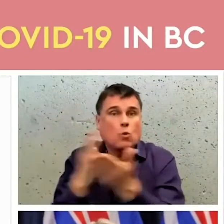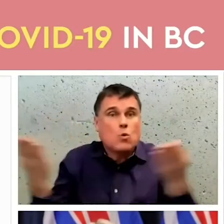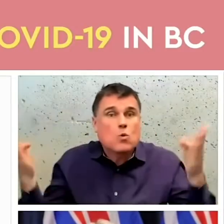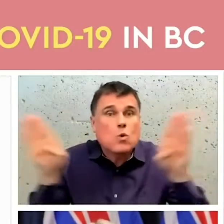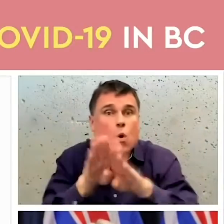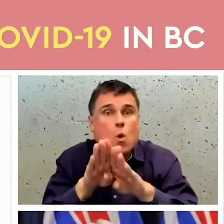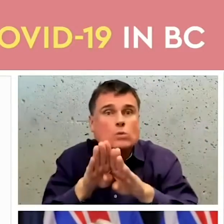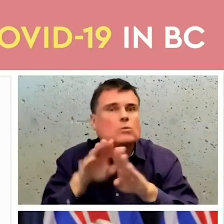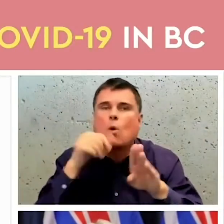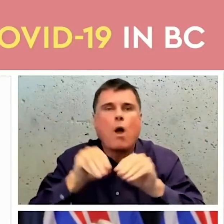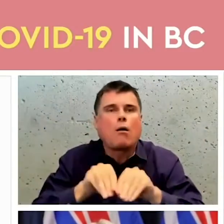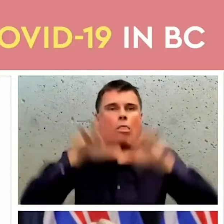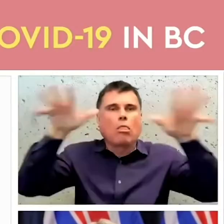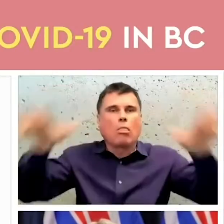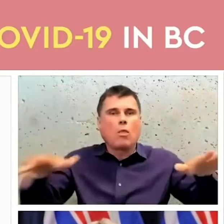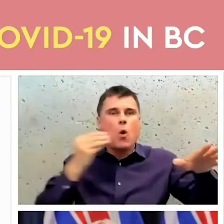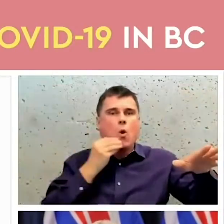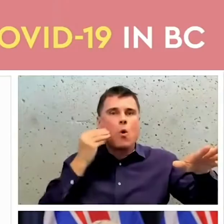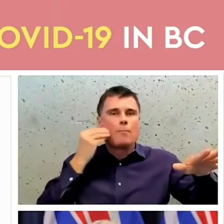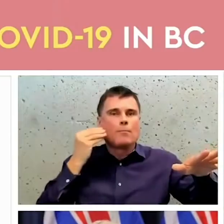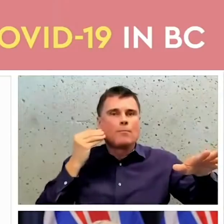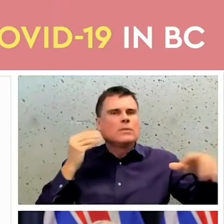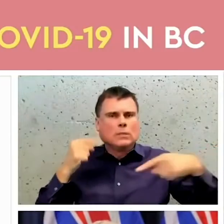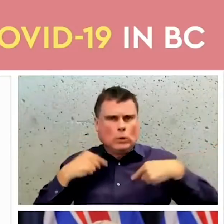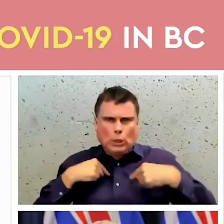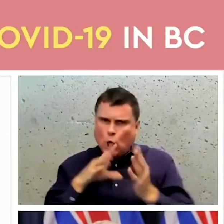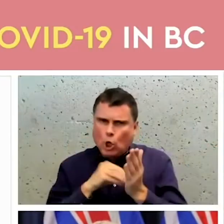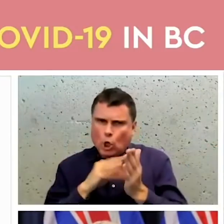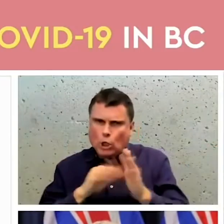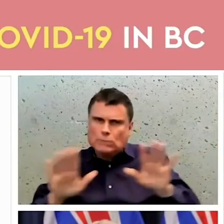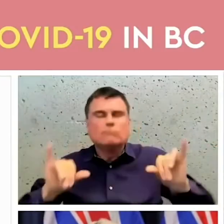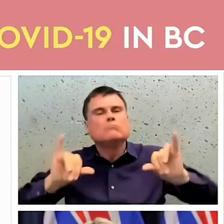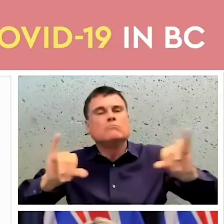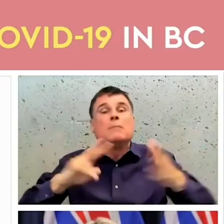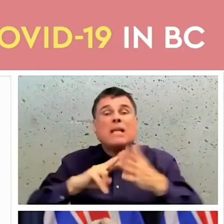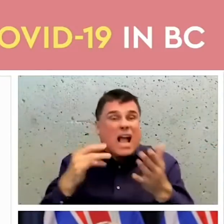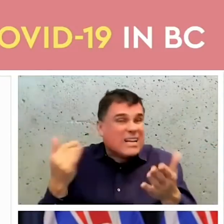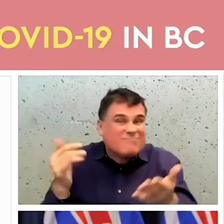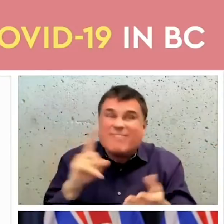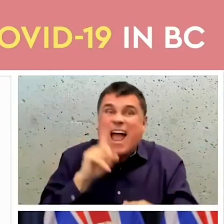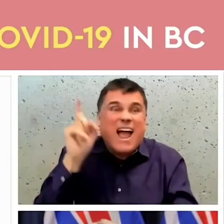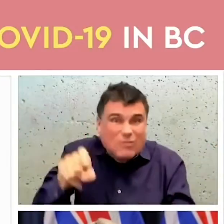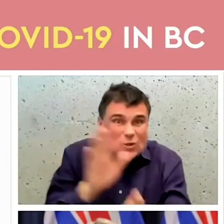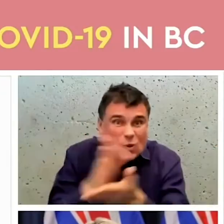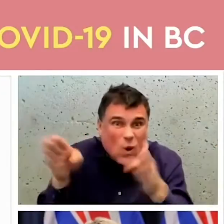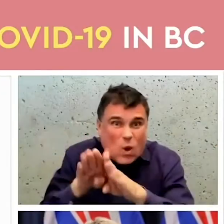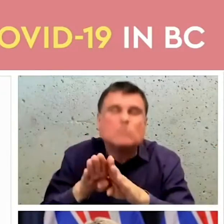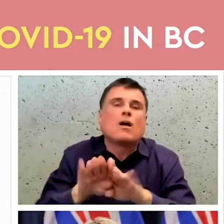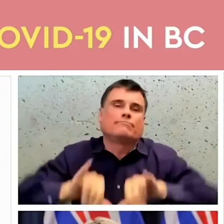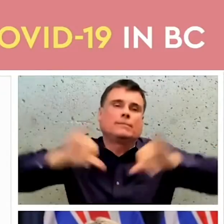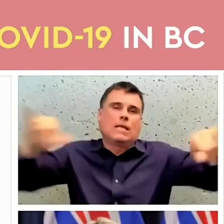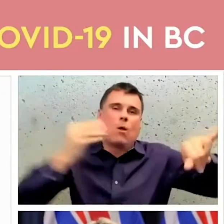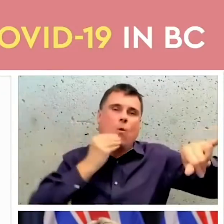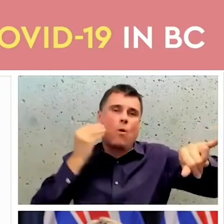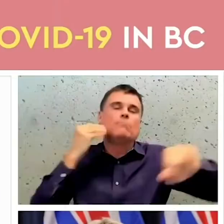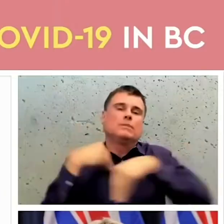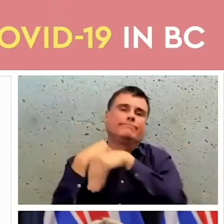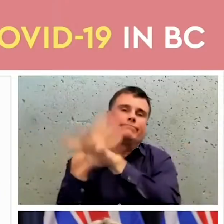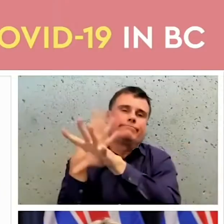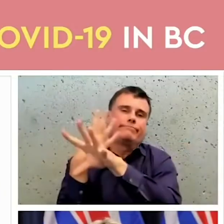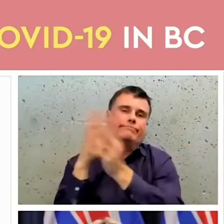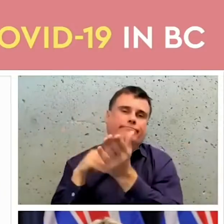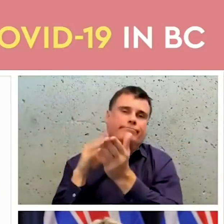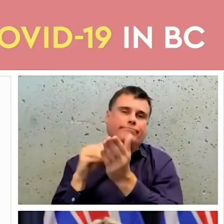in this reporting period range from 36 to 67 cases. Since November 6th, there have been 2